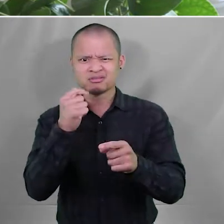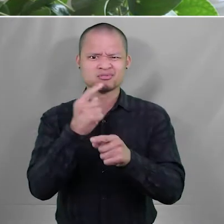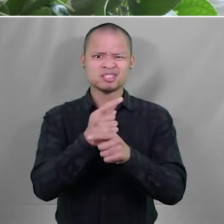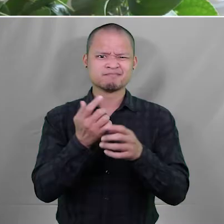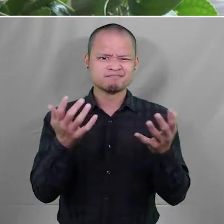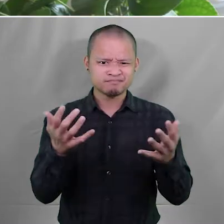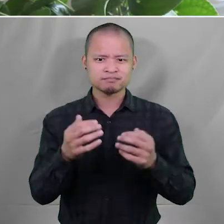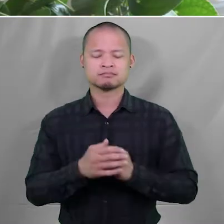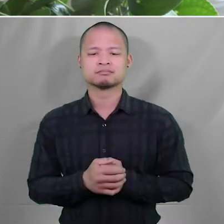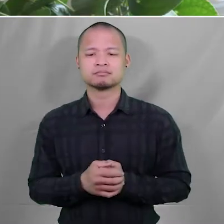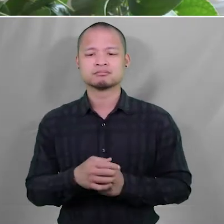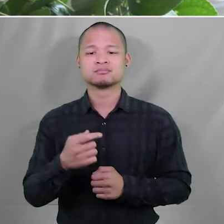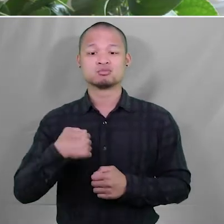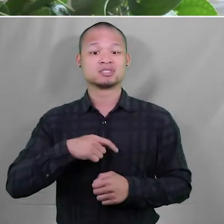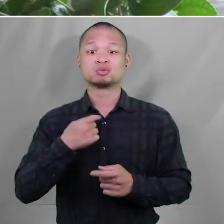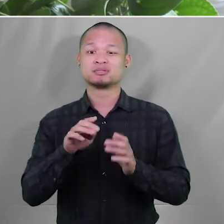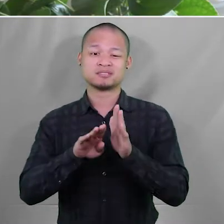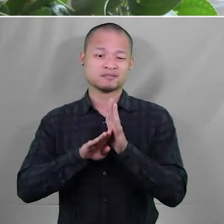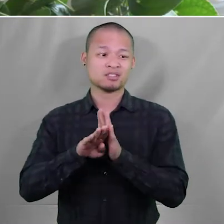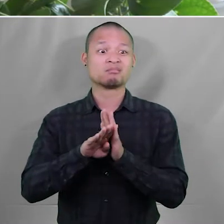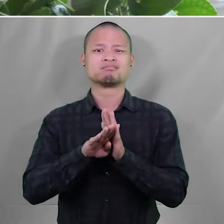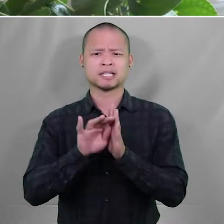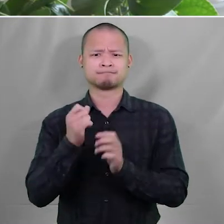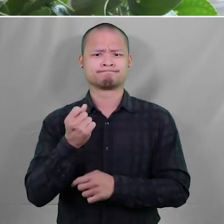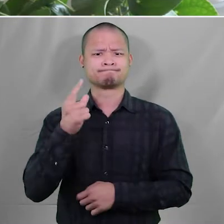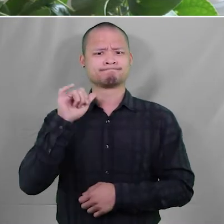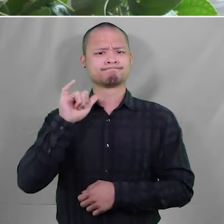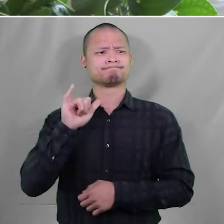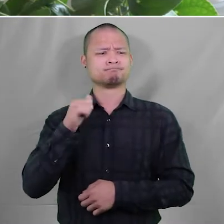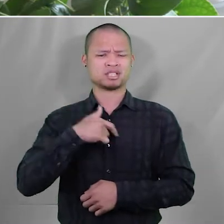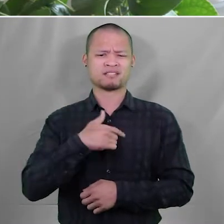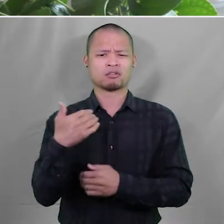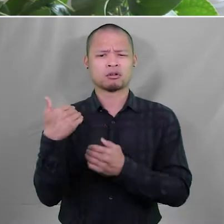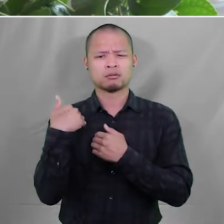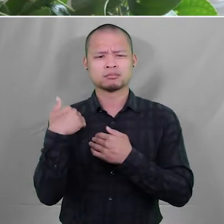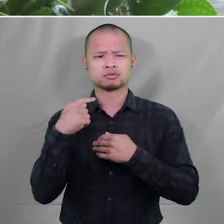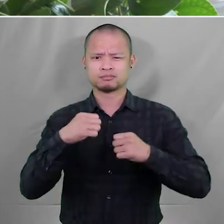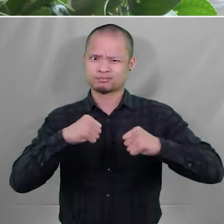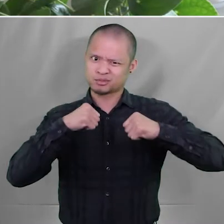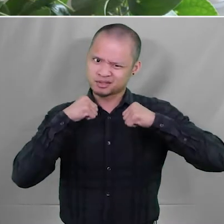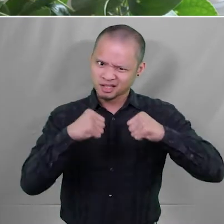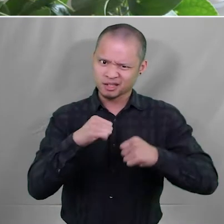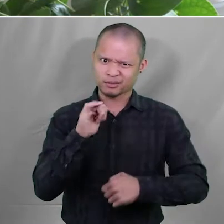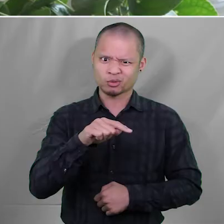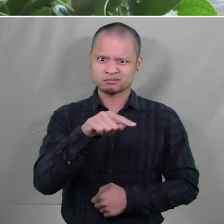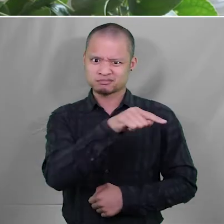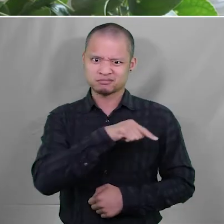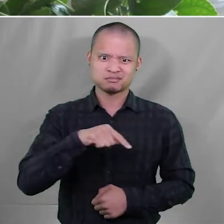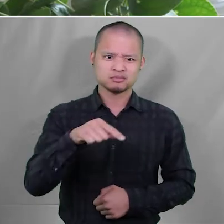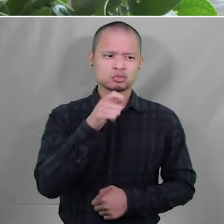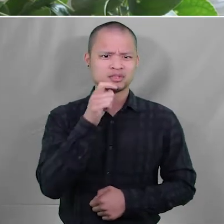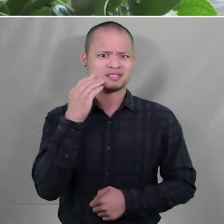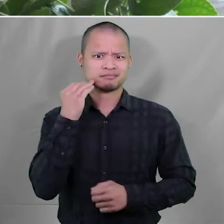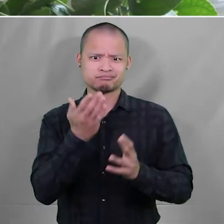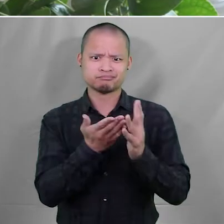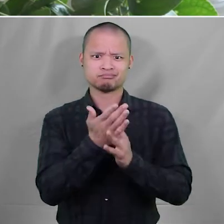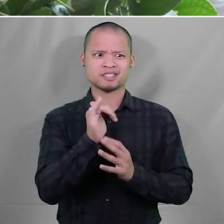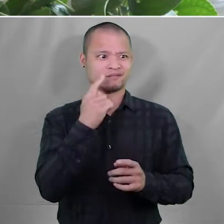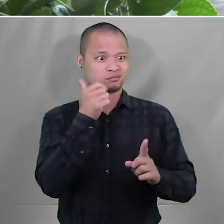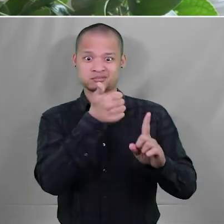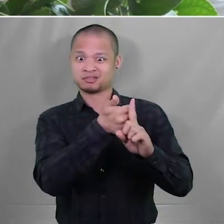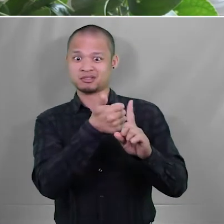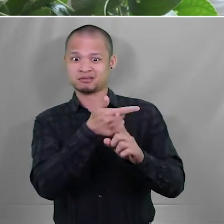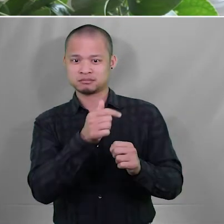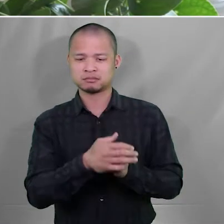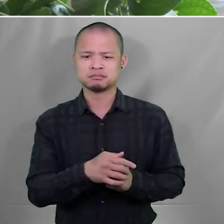misconstrued, and we developed this understanding that we had an obligation to protect people with lived experiences from